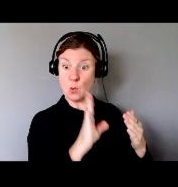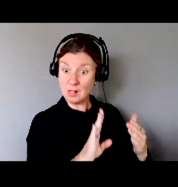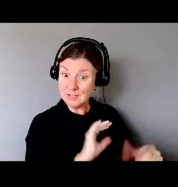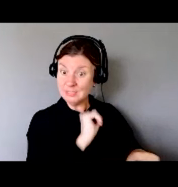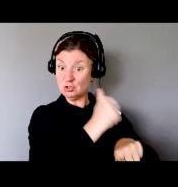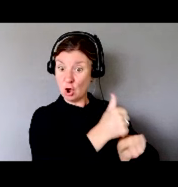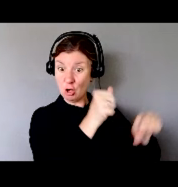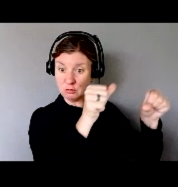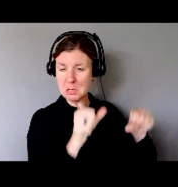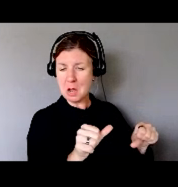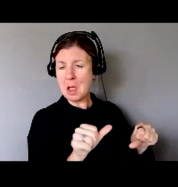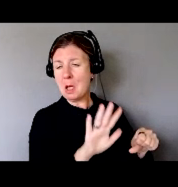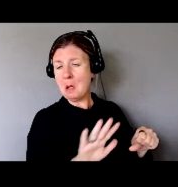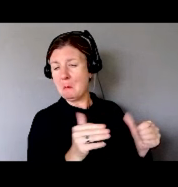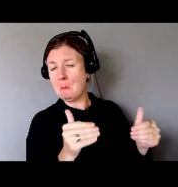early to